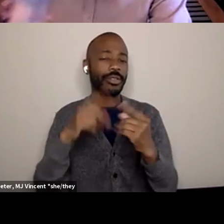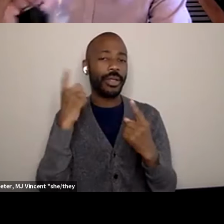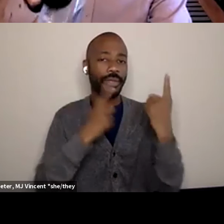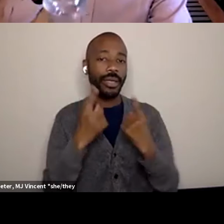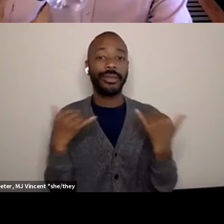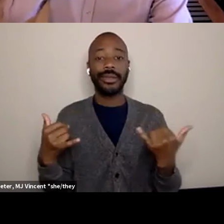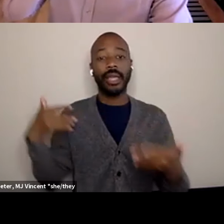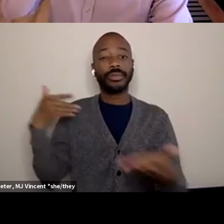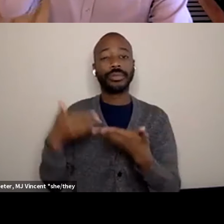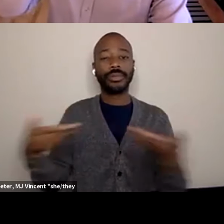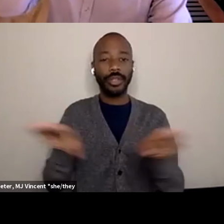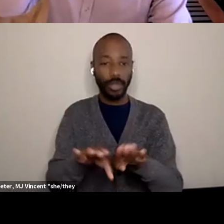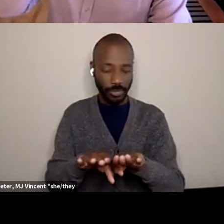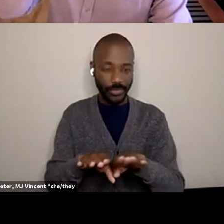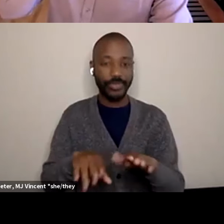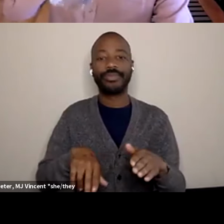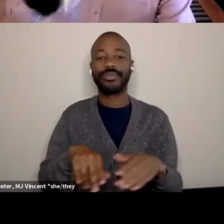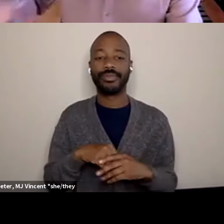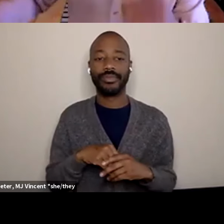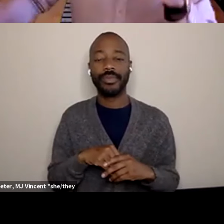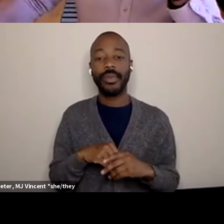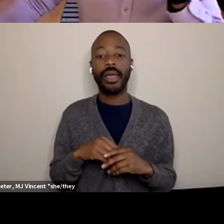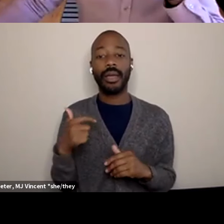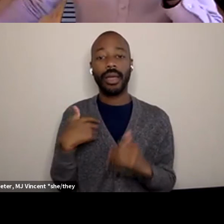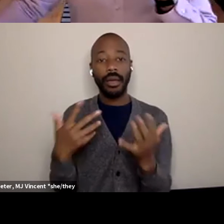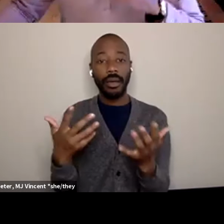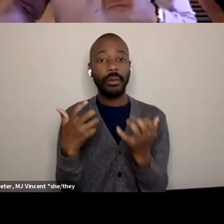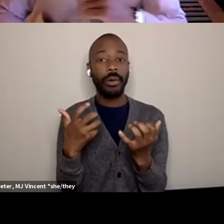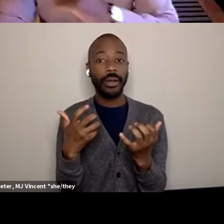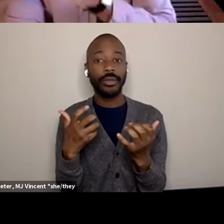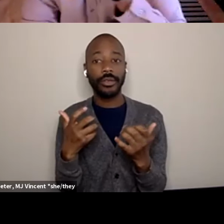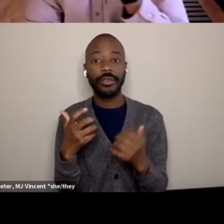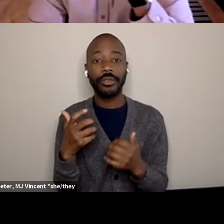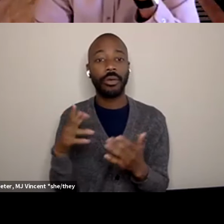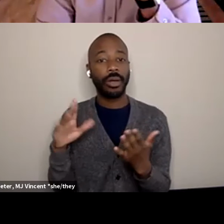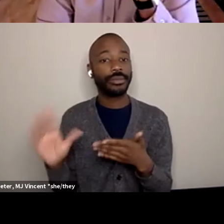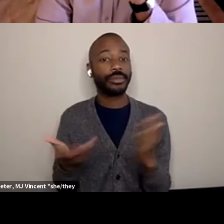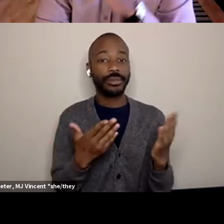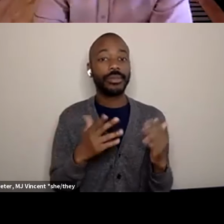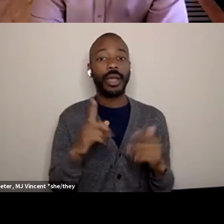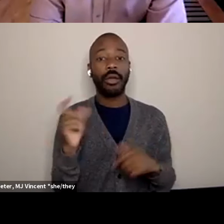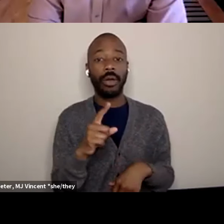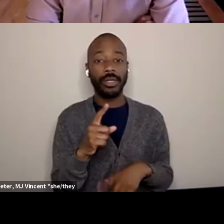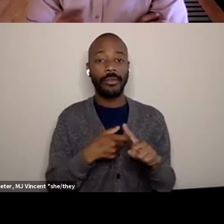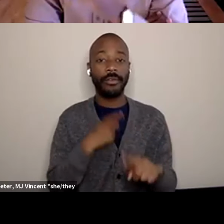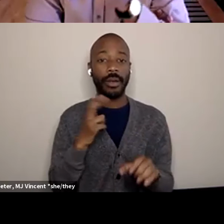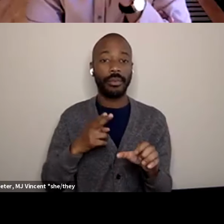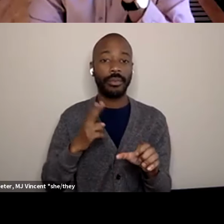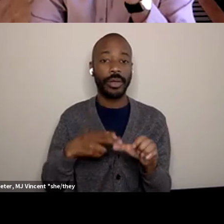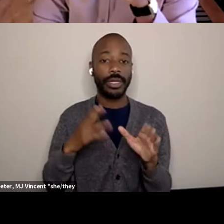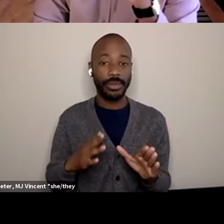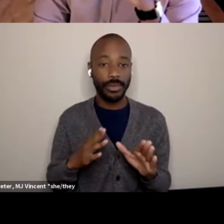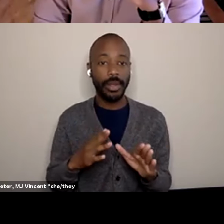the program. And so I would like to surface a question from participants directed to you, Dr.